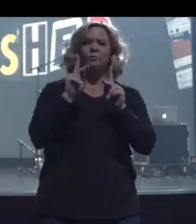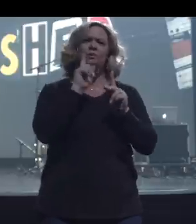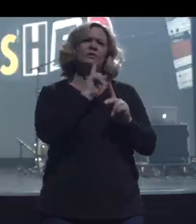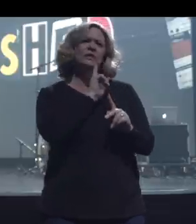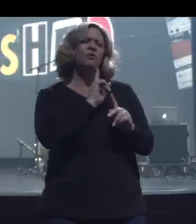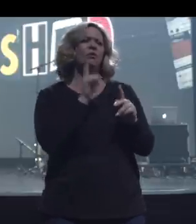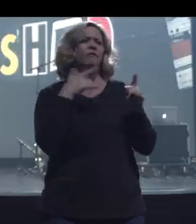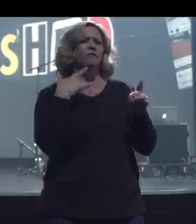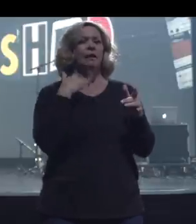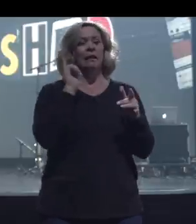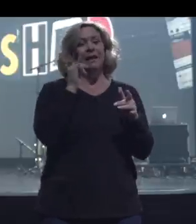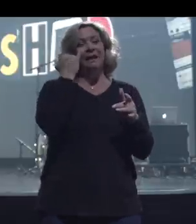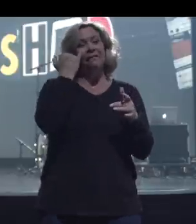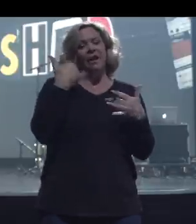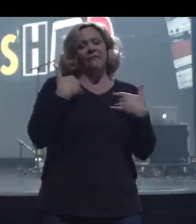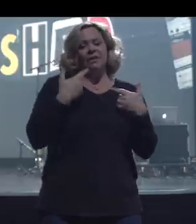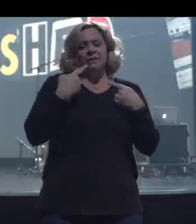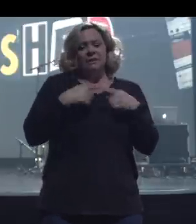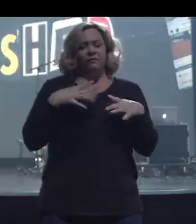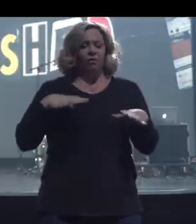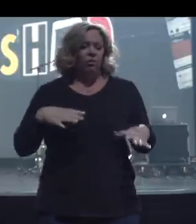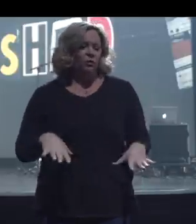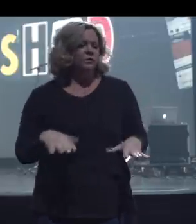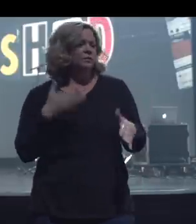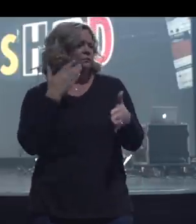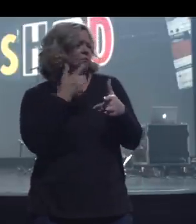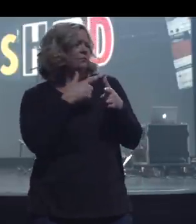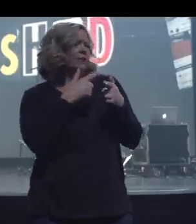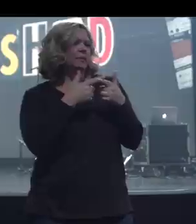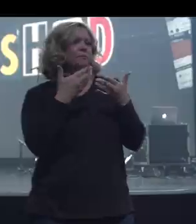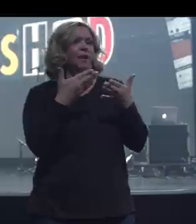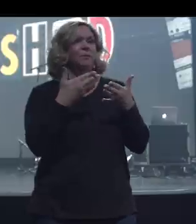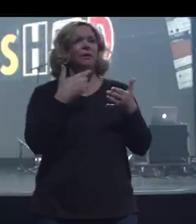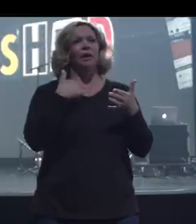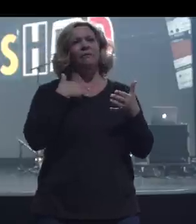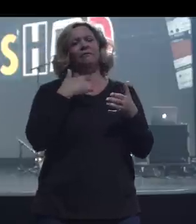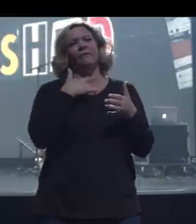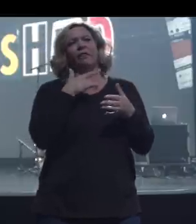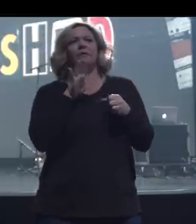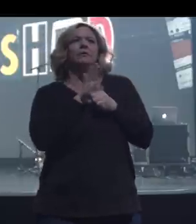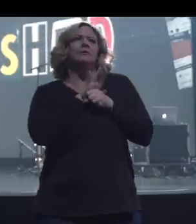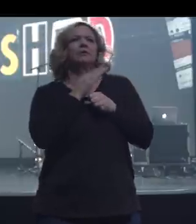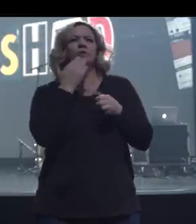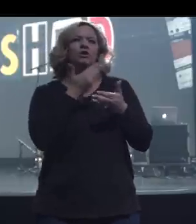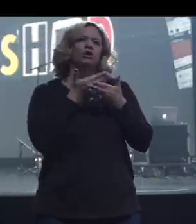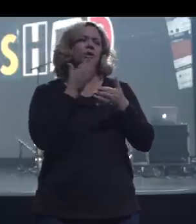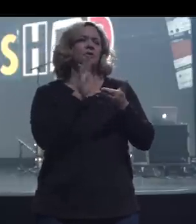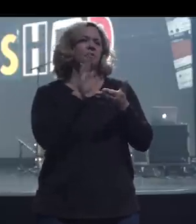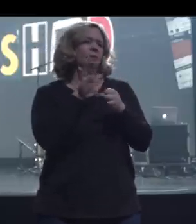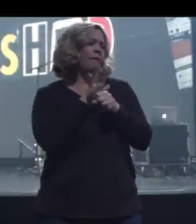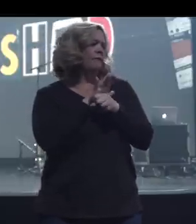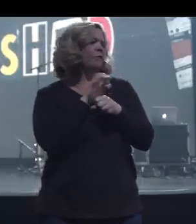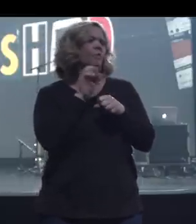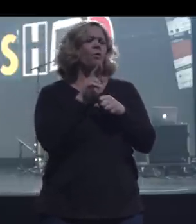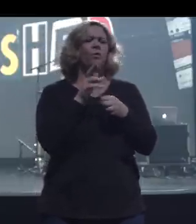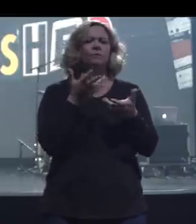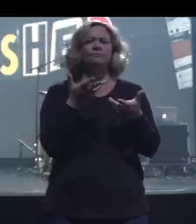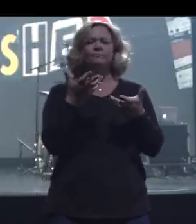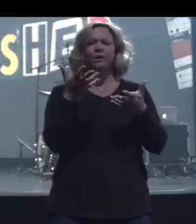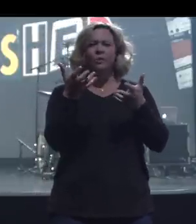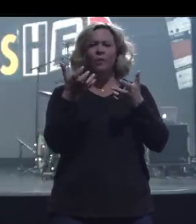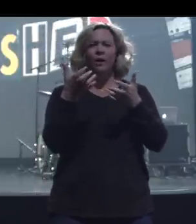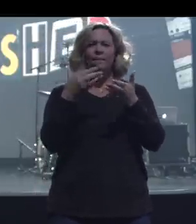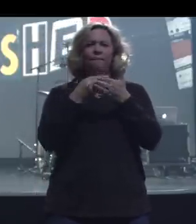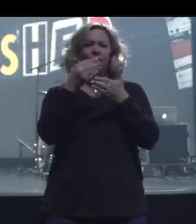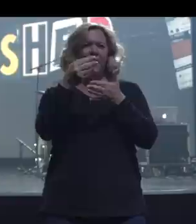just think if you had a different wardrobe or something else that maybe you'd be enough finally. Maybe you're trying to buy power or prestige, or maybe you're trying to buy